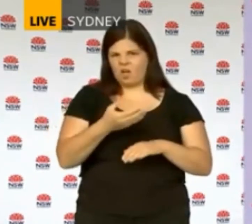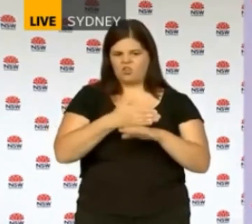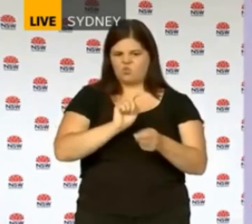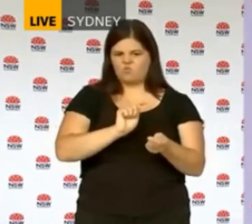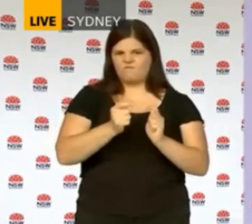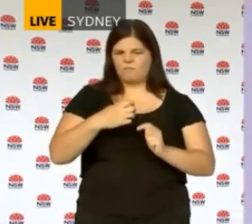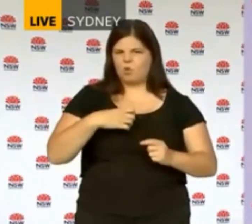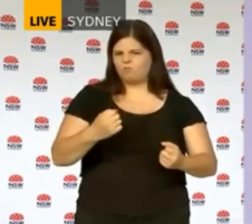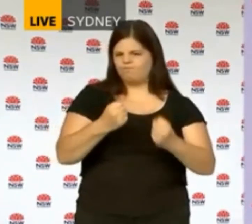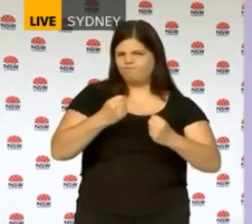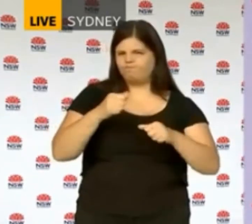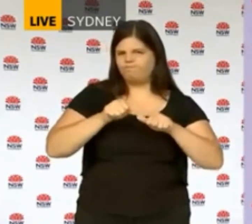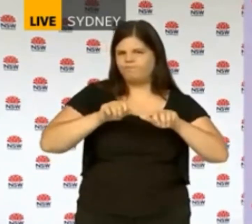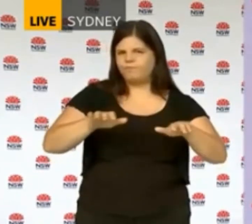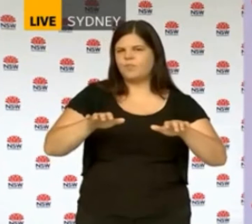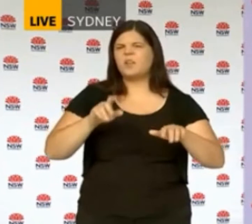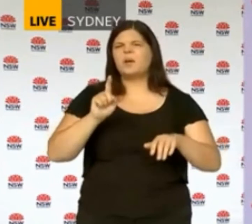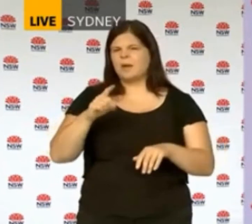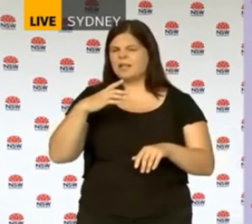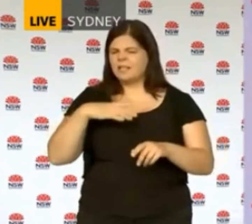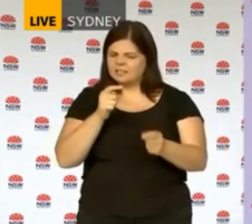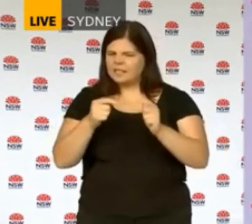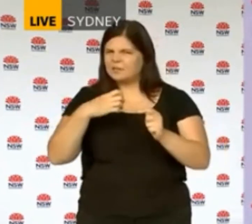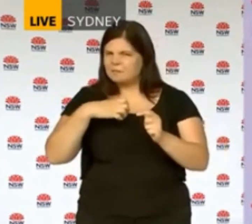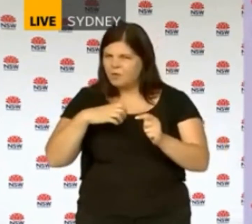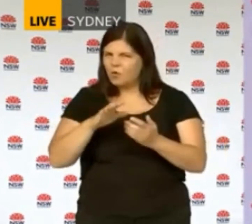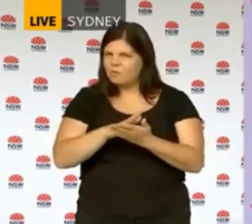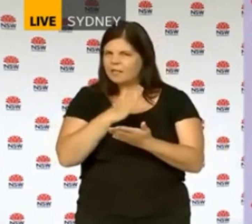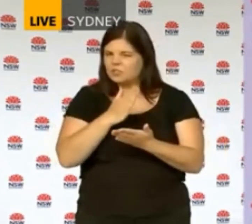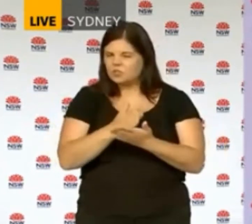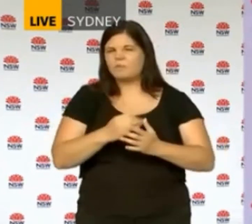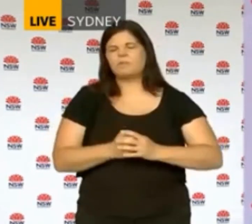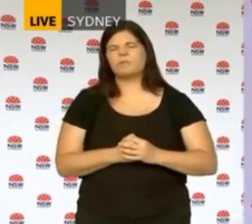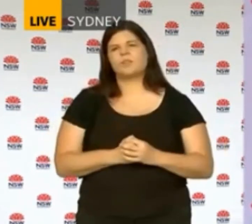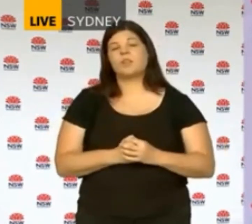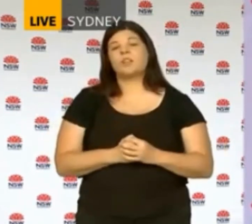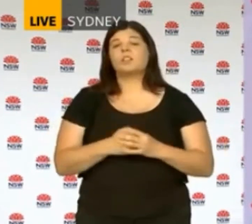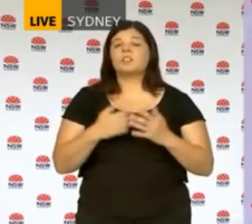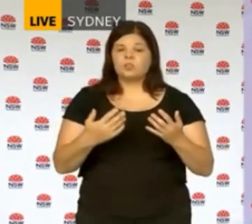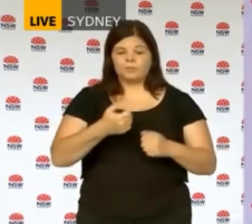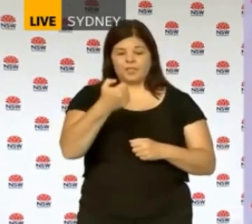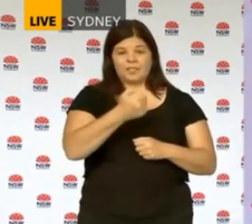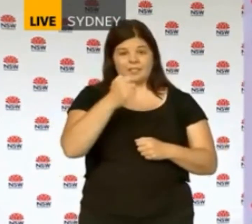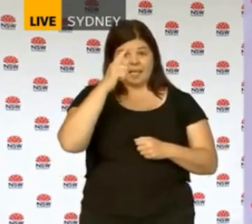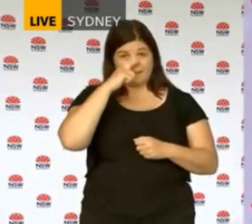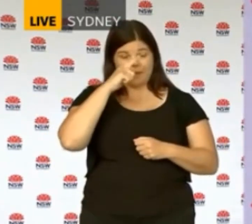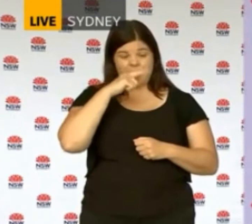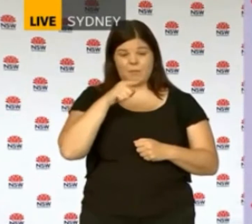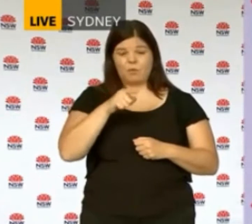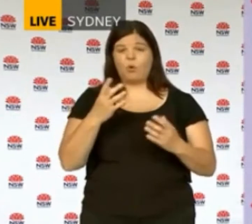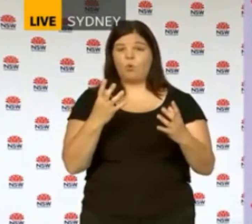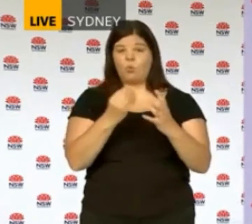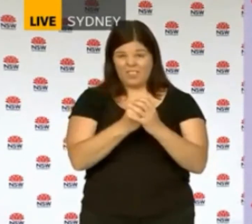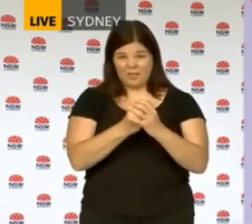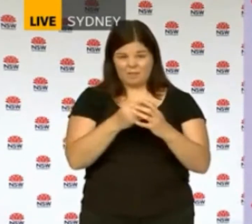But further testing is underway to confirm these results. But as a precaution, the 16 people that were accompanying